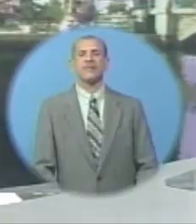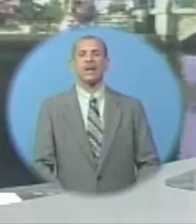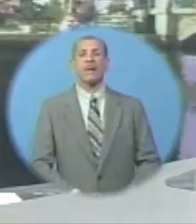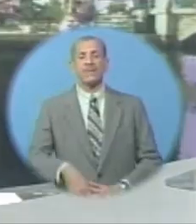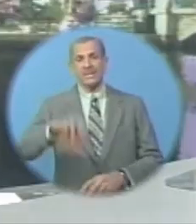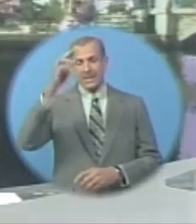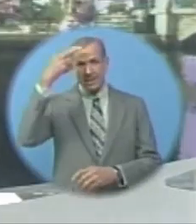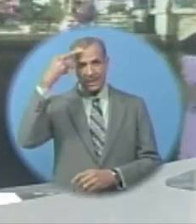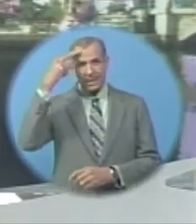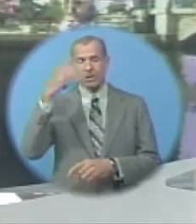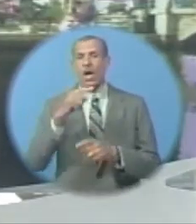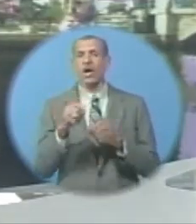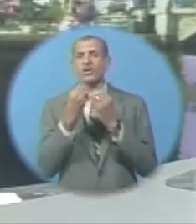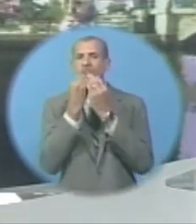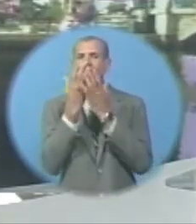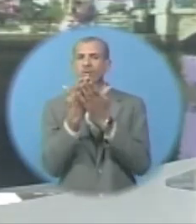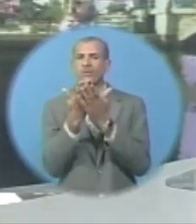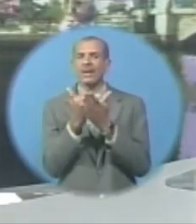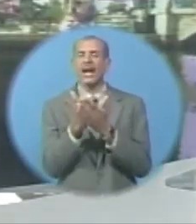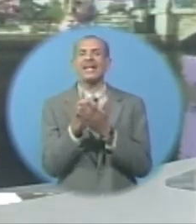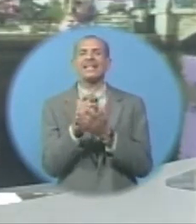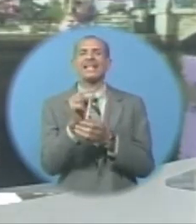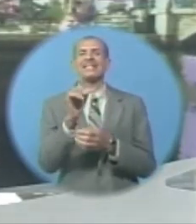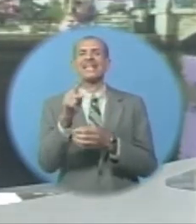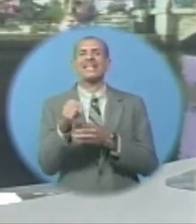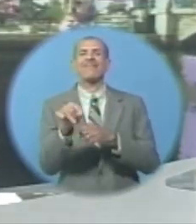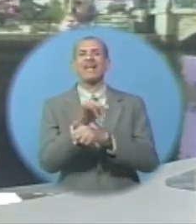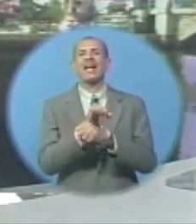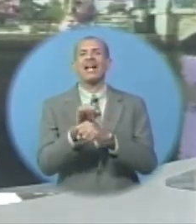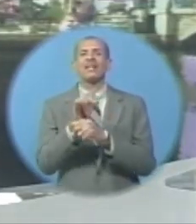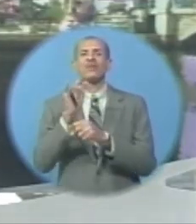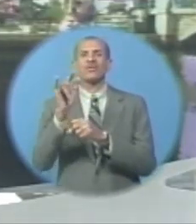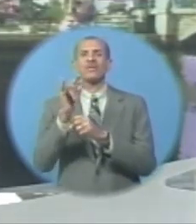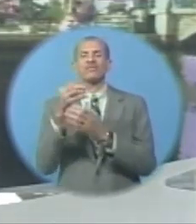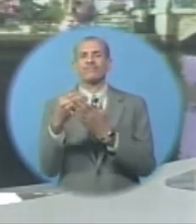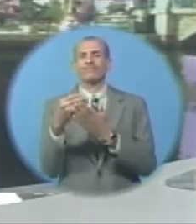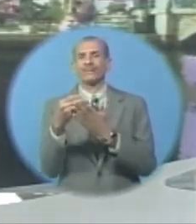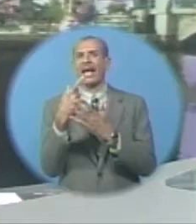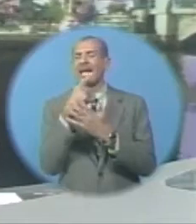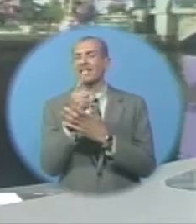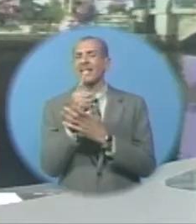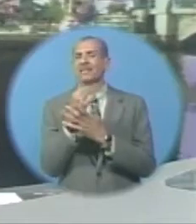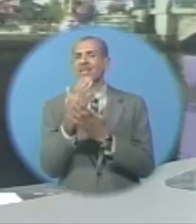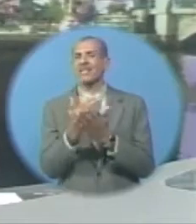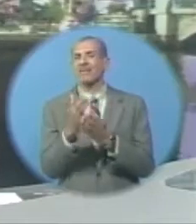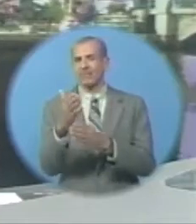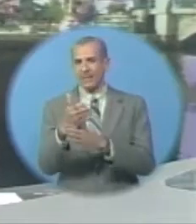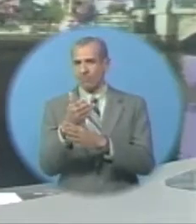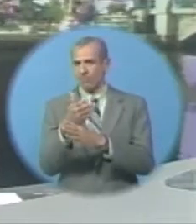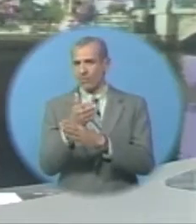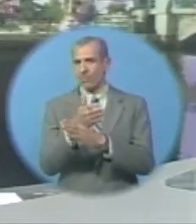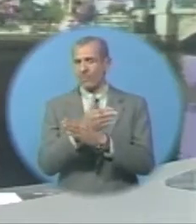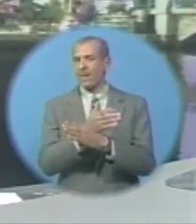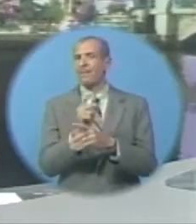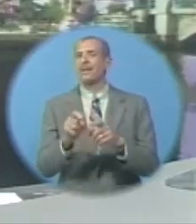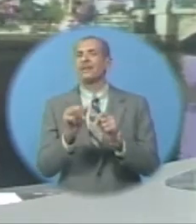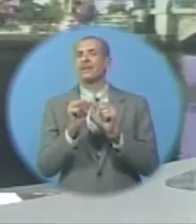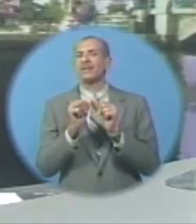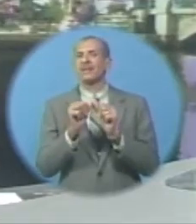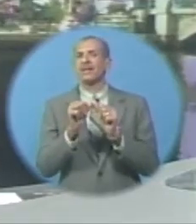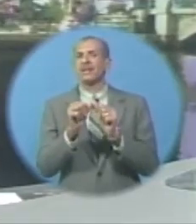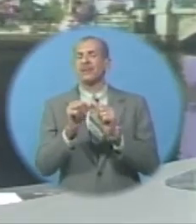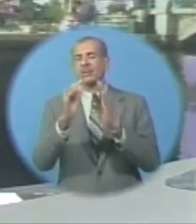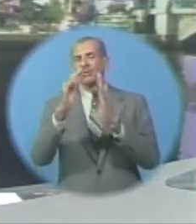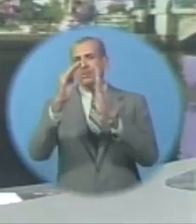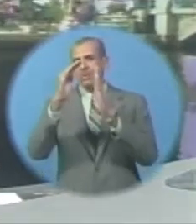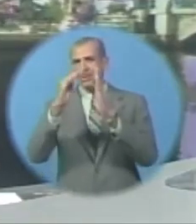Mr. Haynes also gave an update on the state of the island's foreign reserves, noting there has been some improvement, but they still remain below